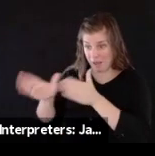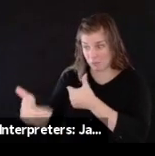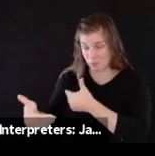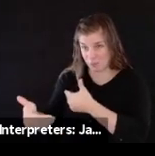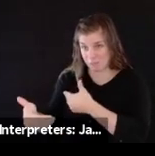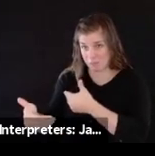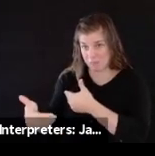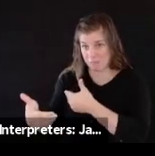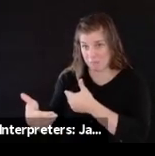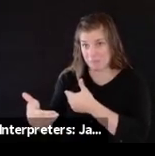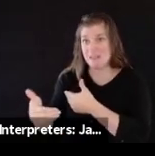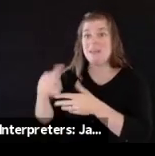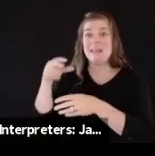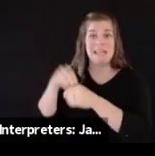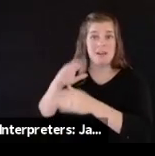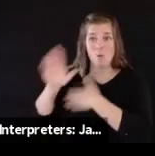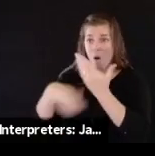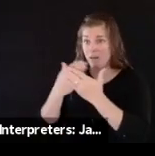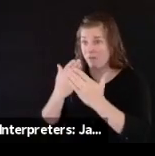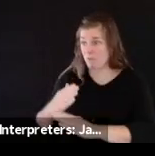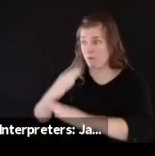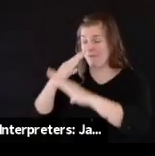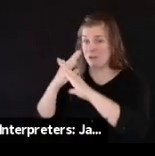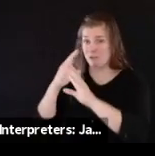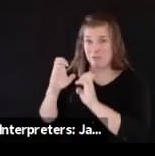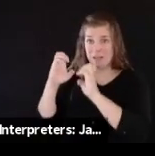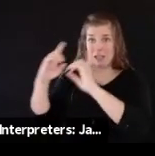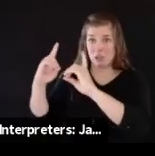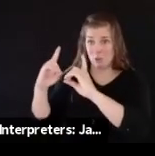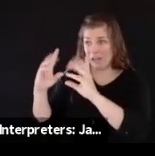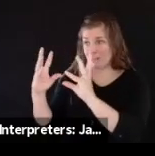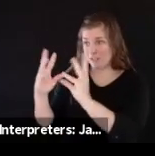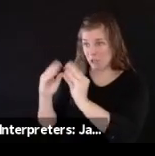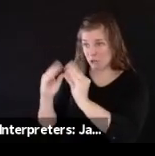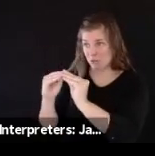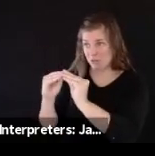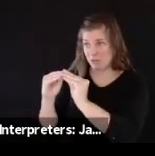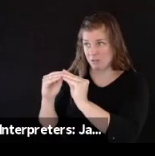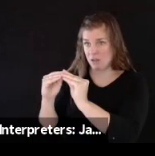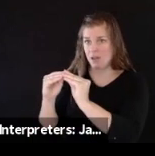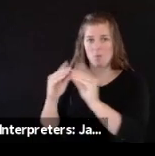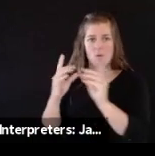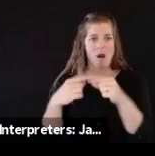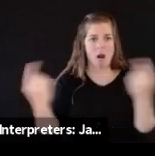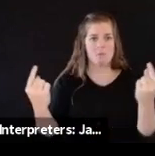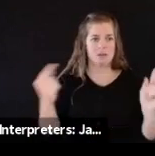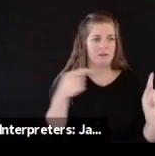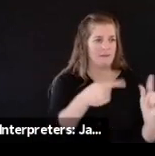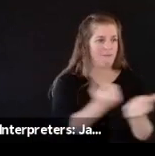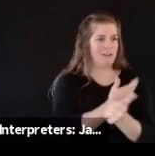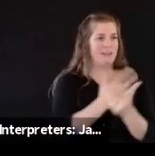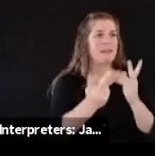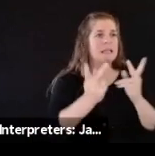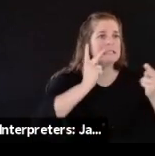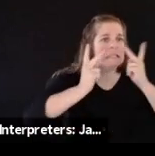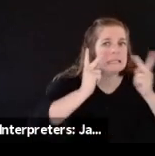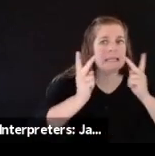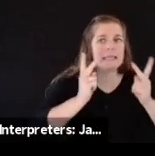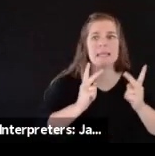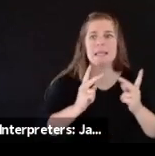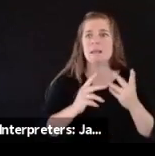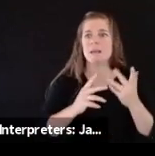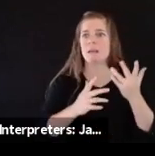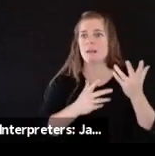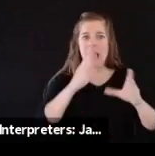and in our prevention education sessions was in complete opposition to what they were seeing and they were